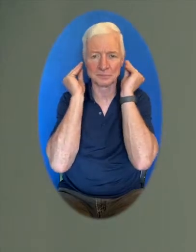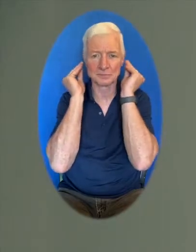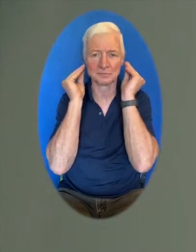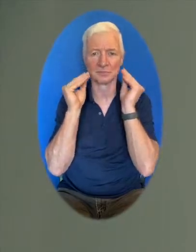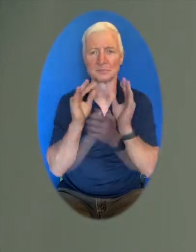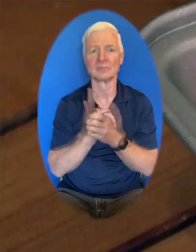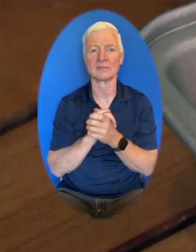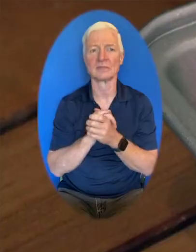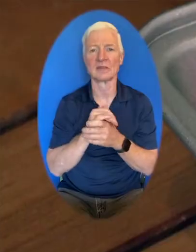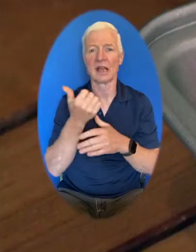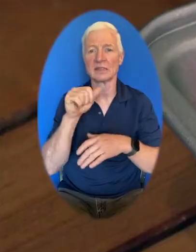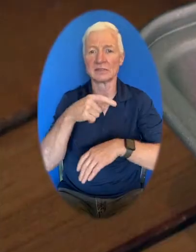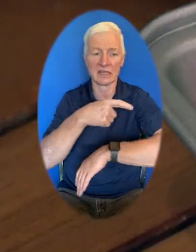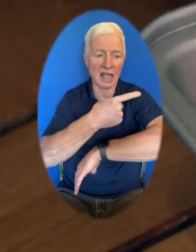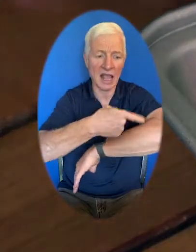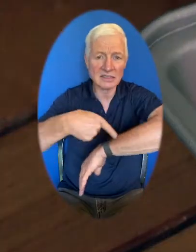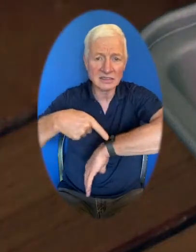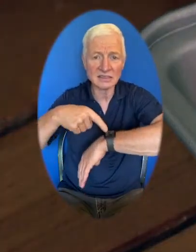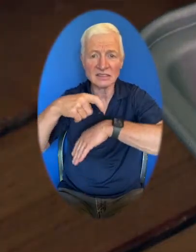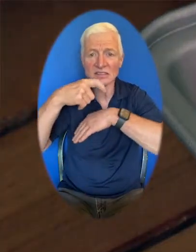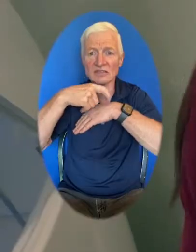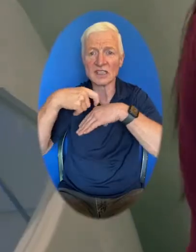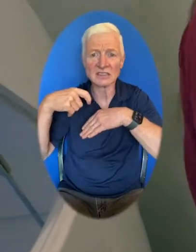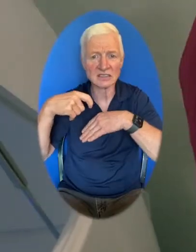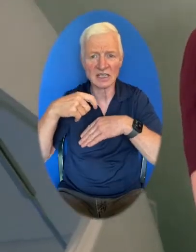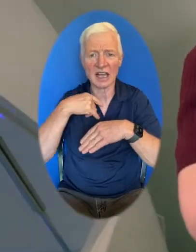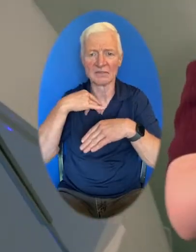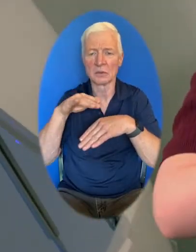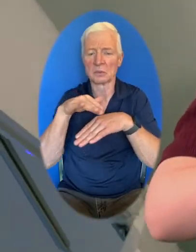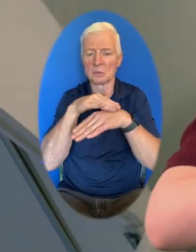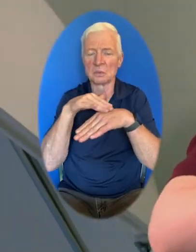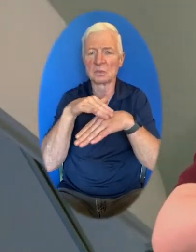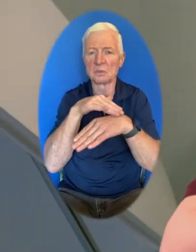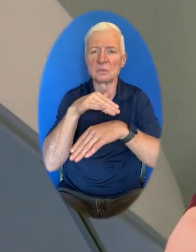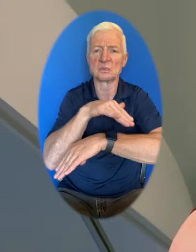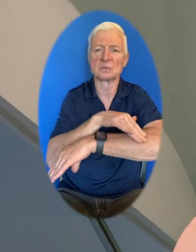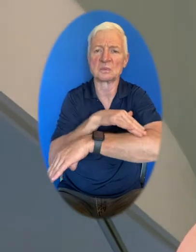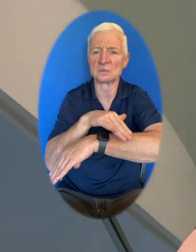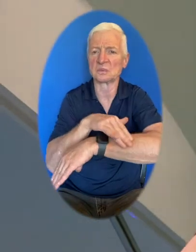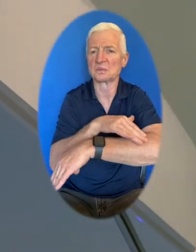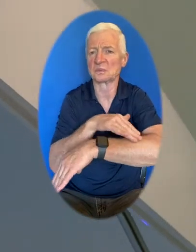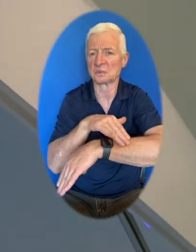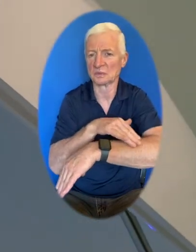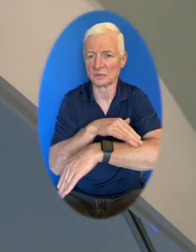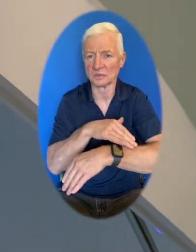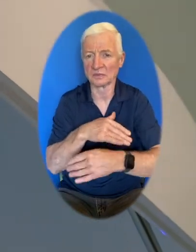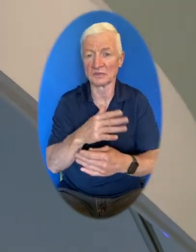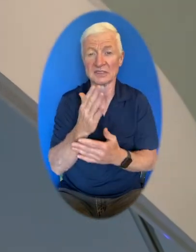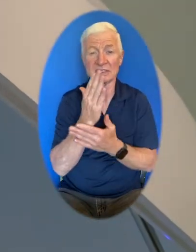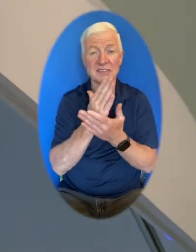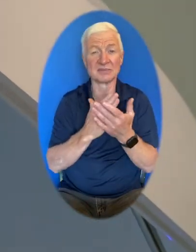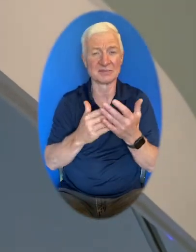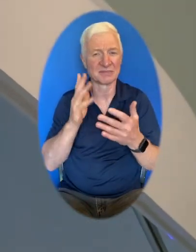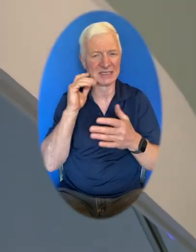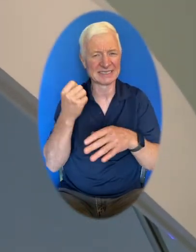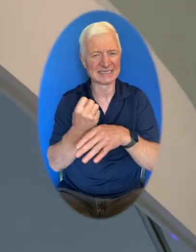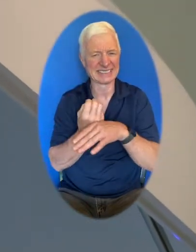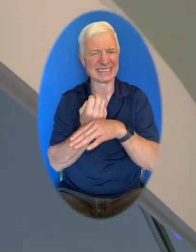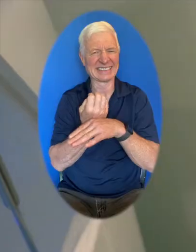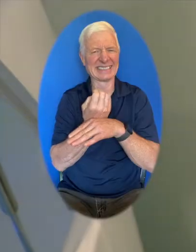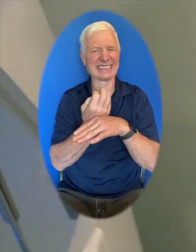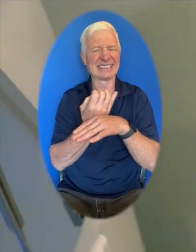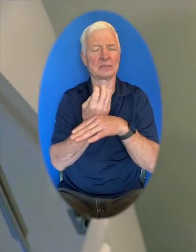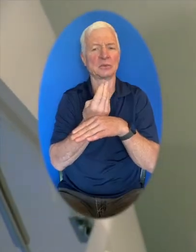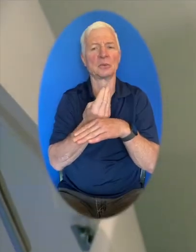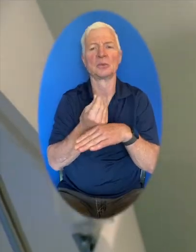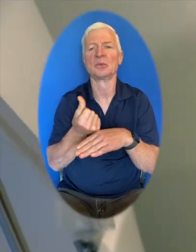seal. Using the packet of ointment, you can cover any small scrapes or cuts, as the salt may irritate existing abrasions. Some